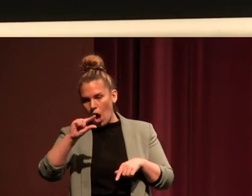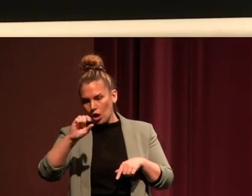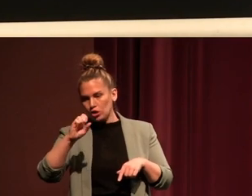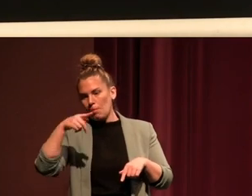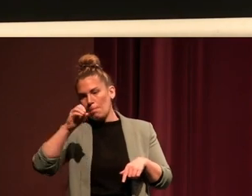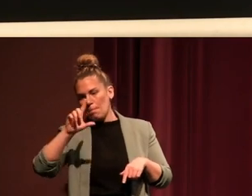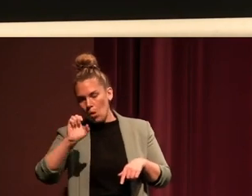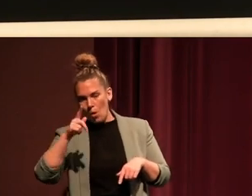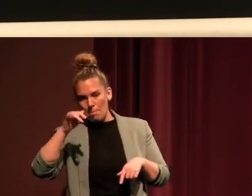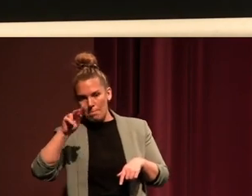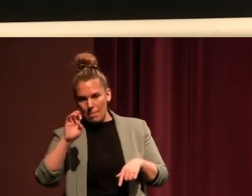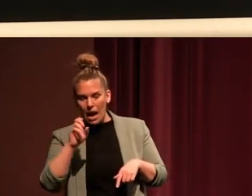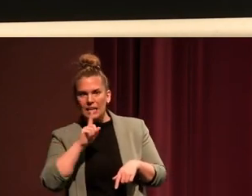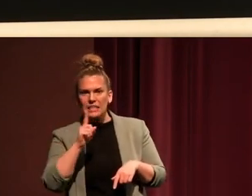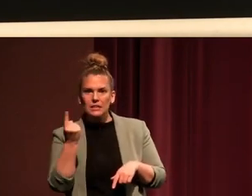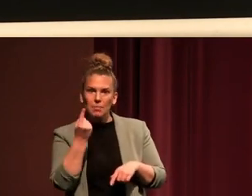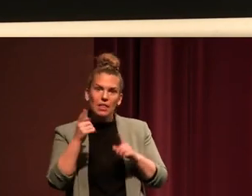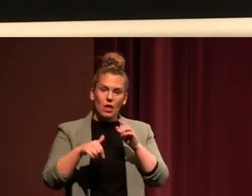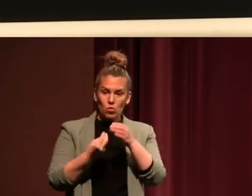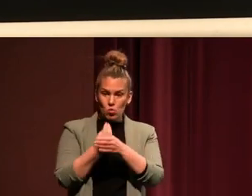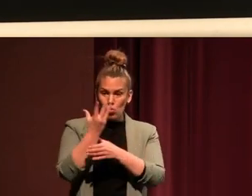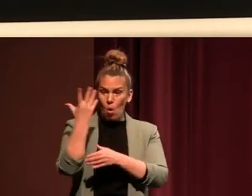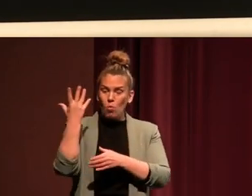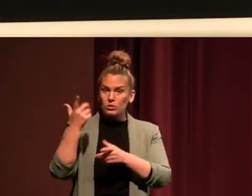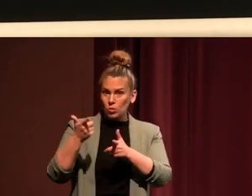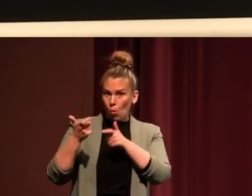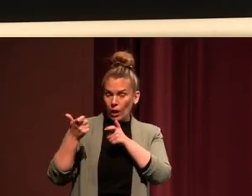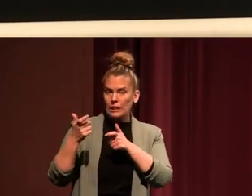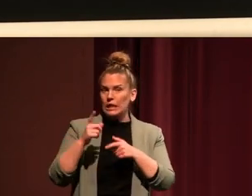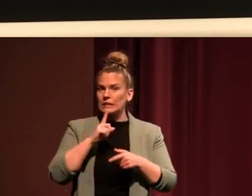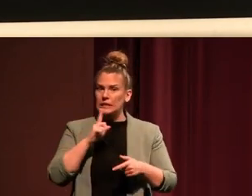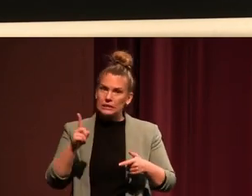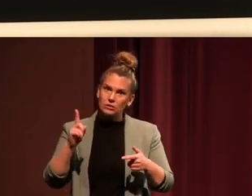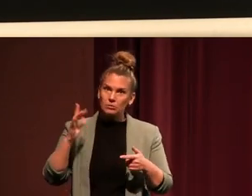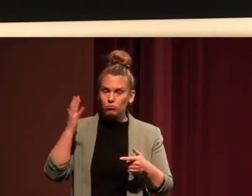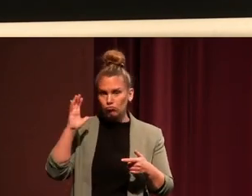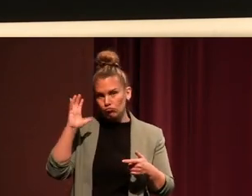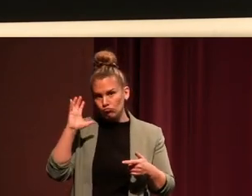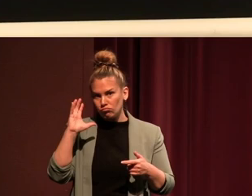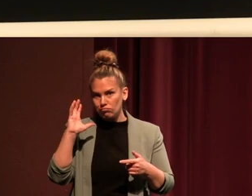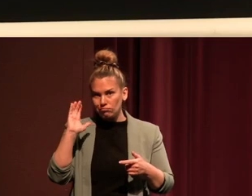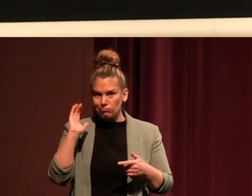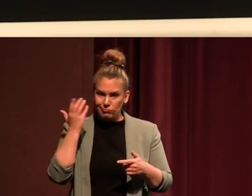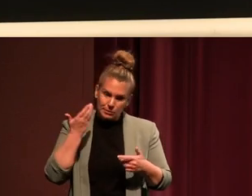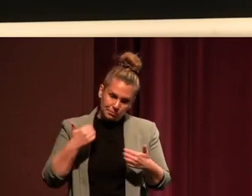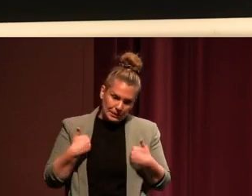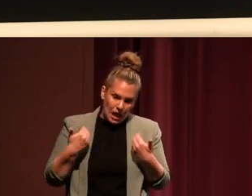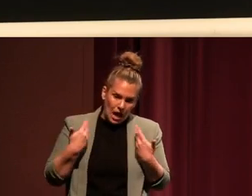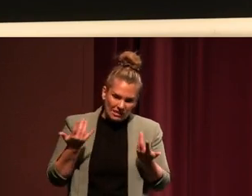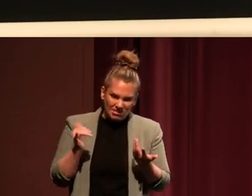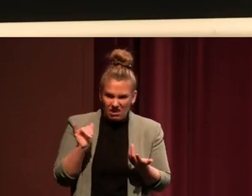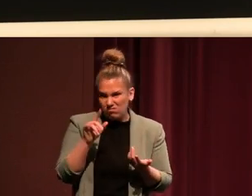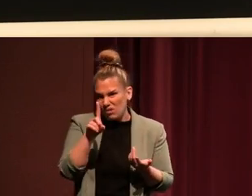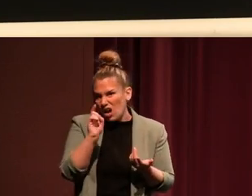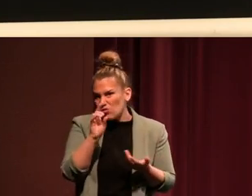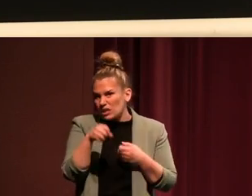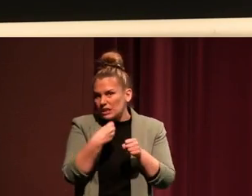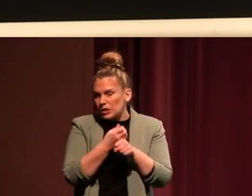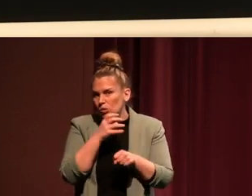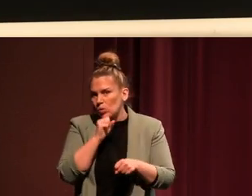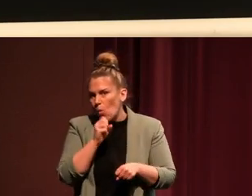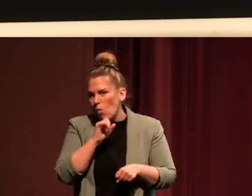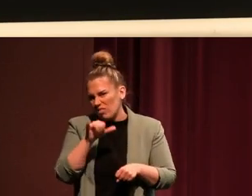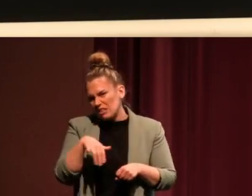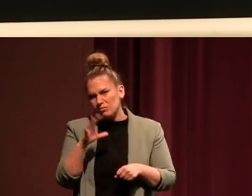that grows relatively quickly and is relatively young. And by relatively young, I mean 100 years old. That's pretty young for a Western